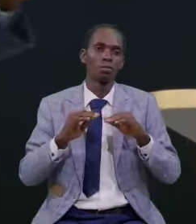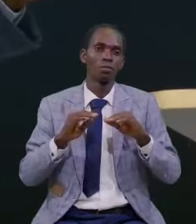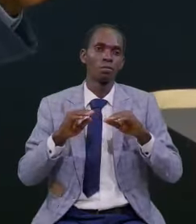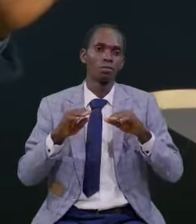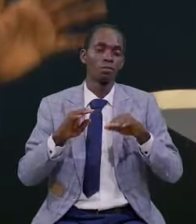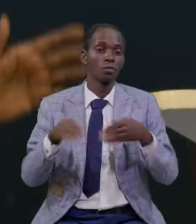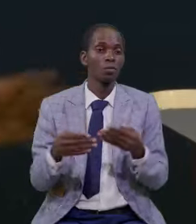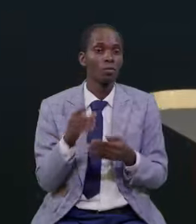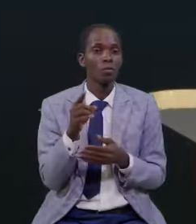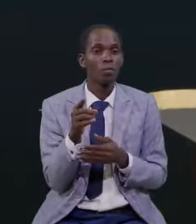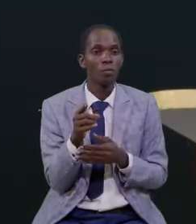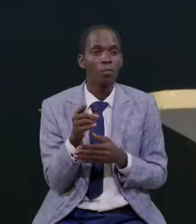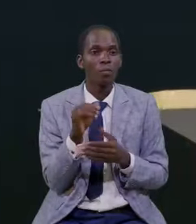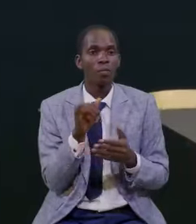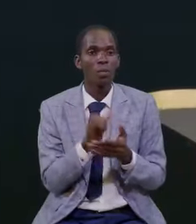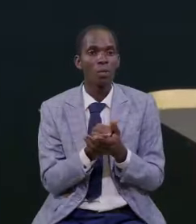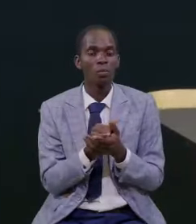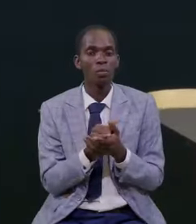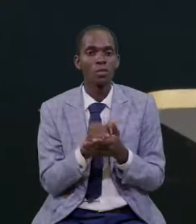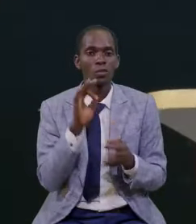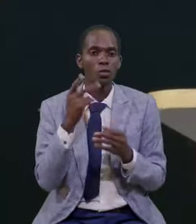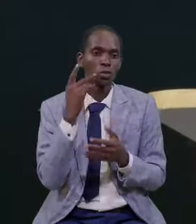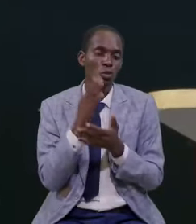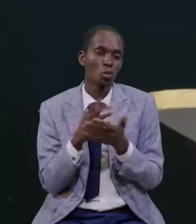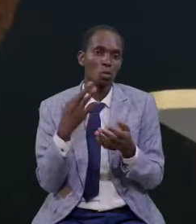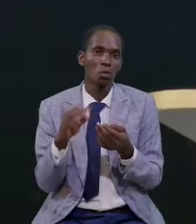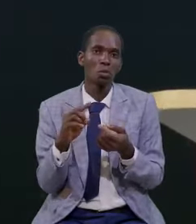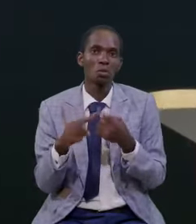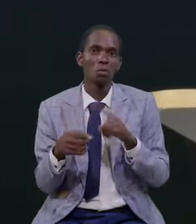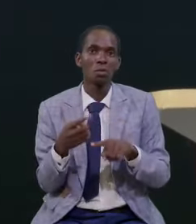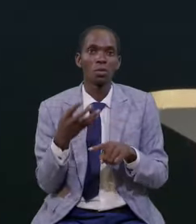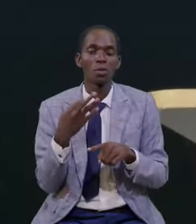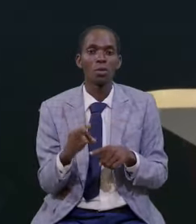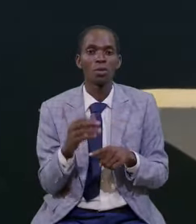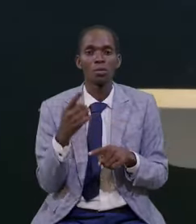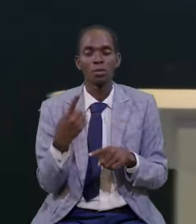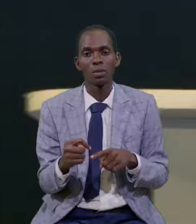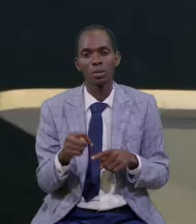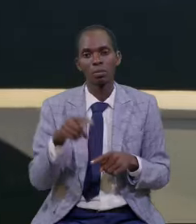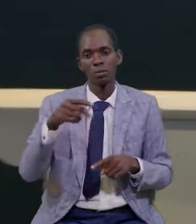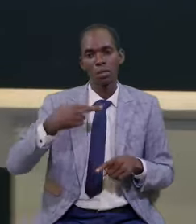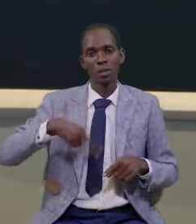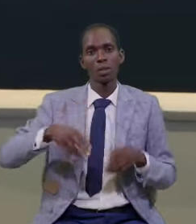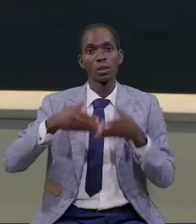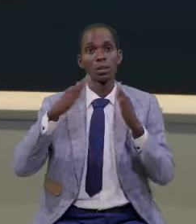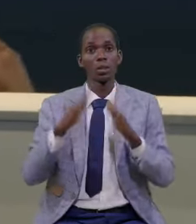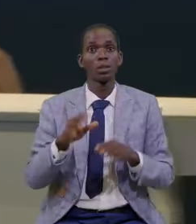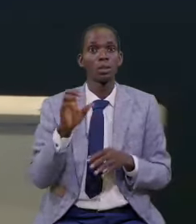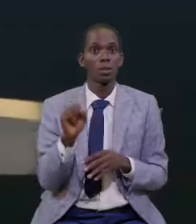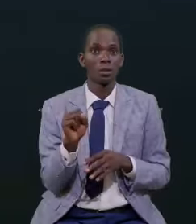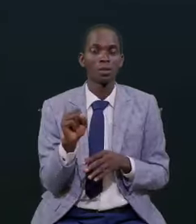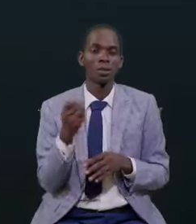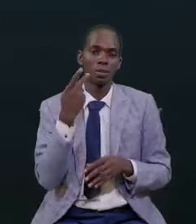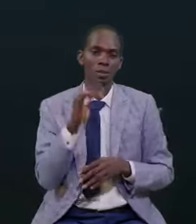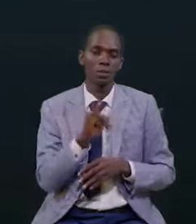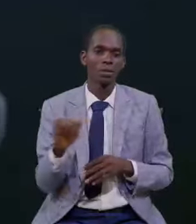may see some of the relatives of the Pharisees and Sadducees, seeing them, there